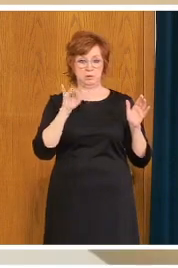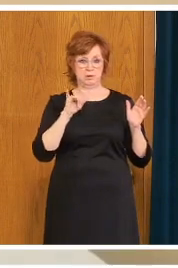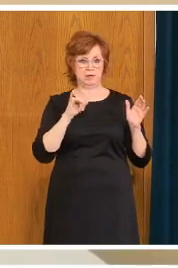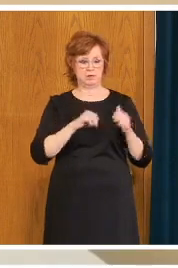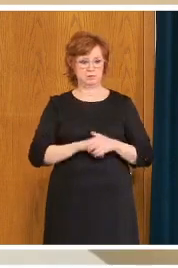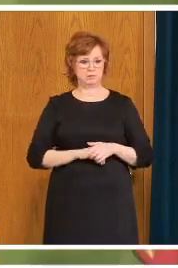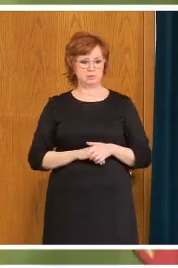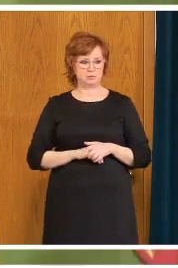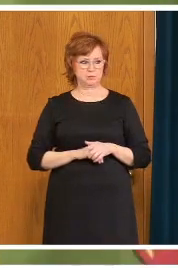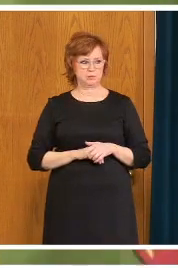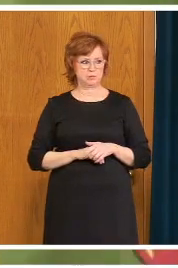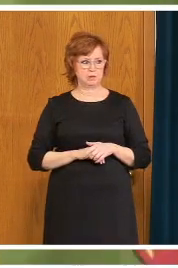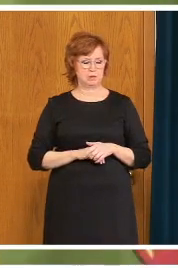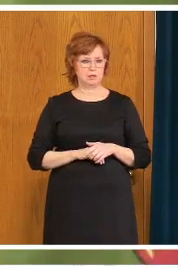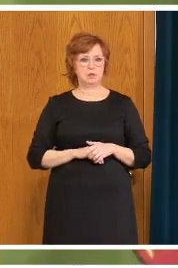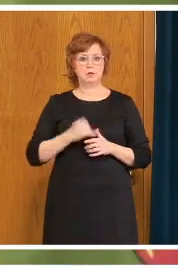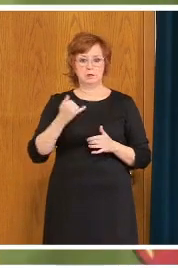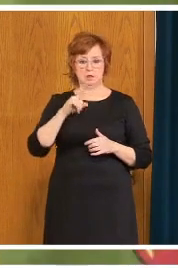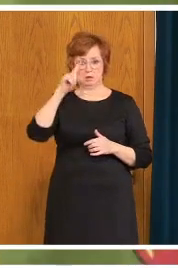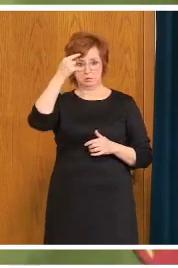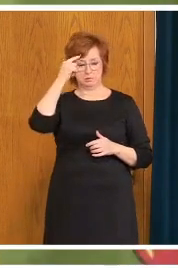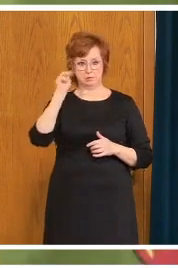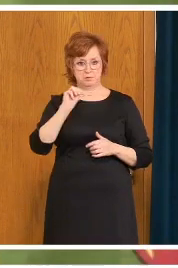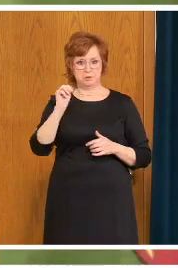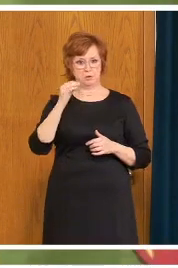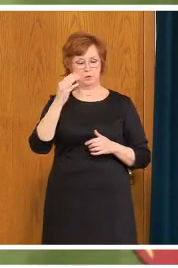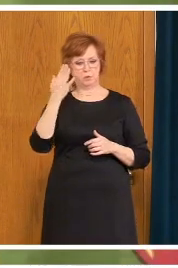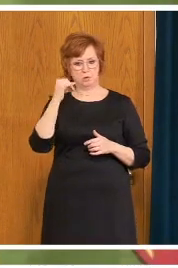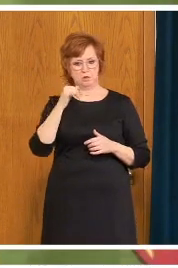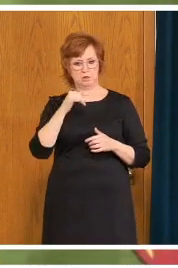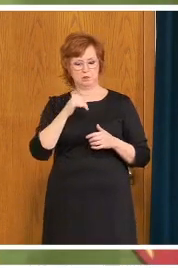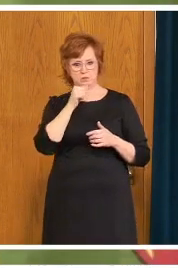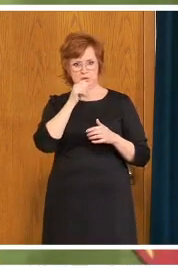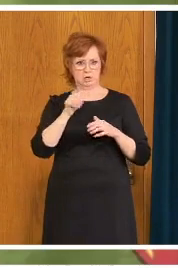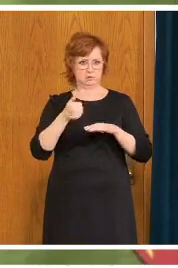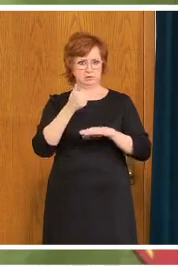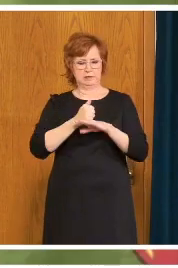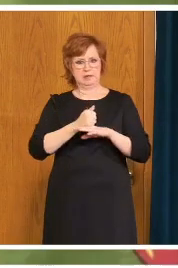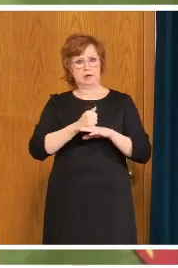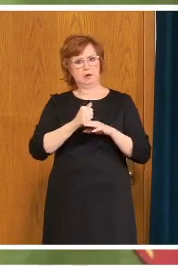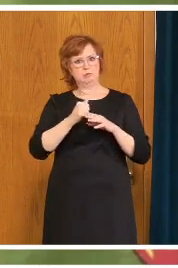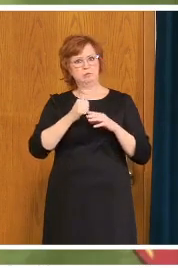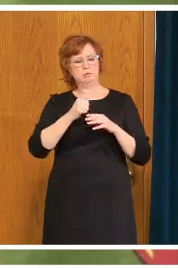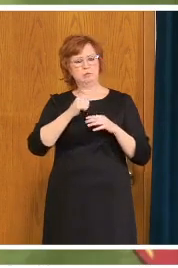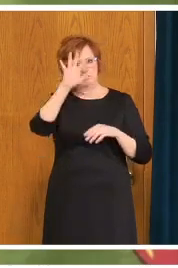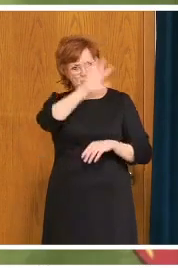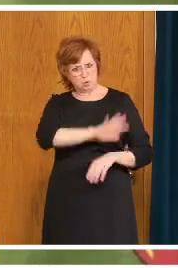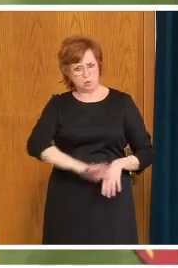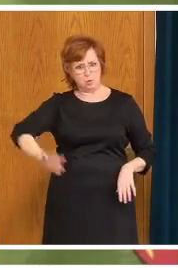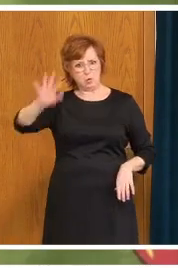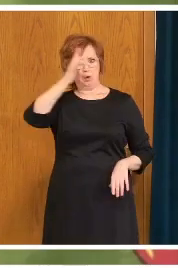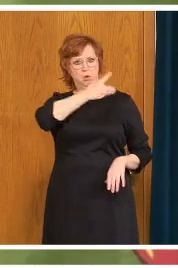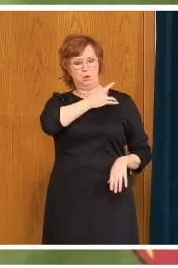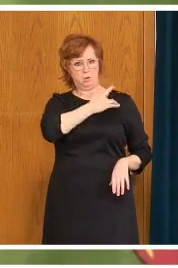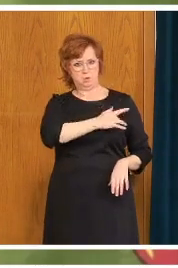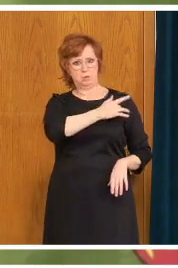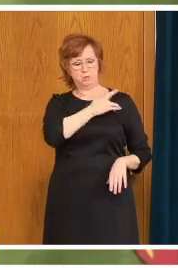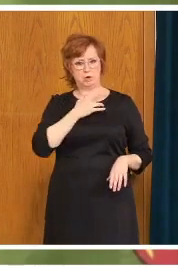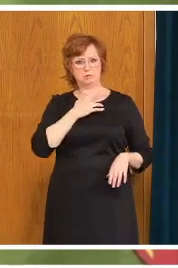is the government not imposing province-wide travel restrictions? Is it just too impossible in a province